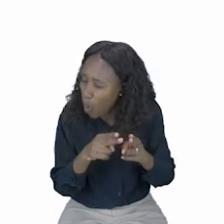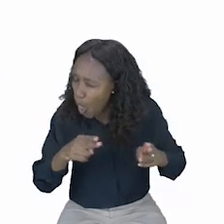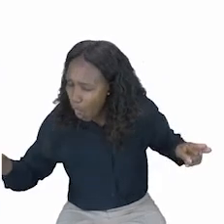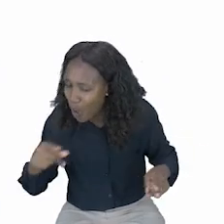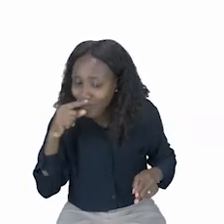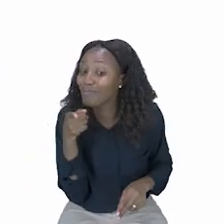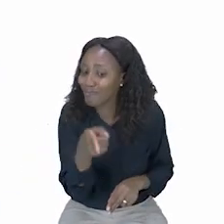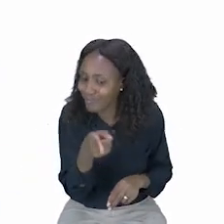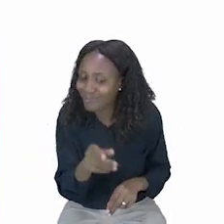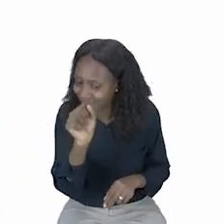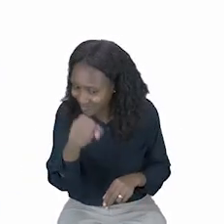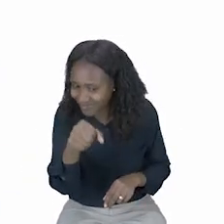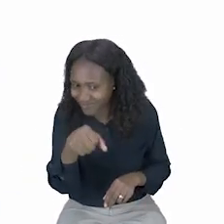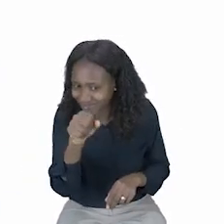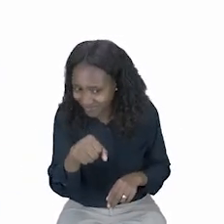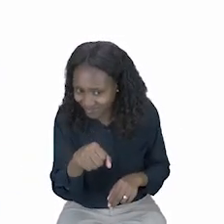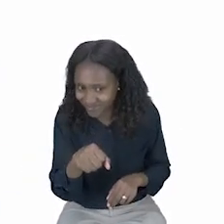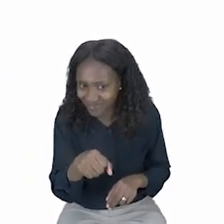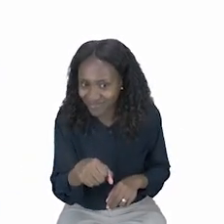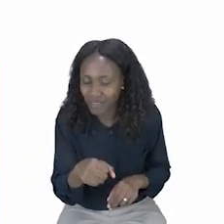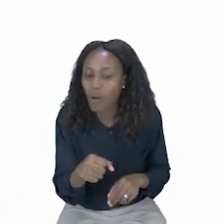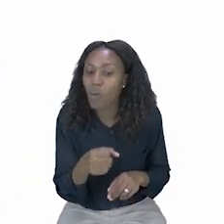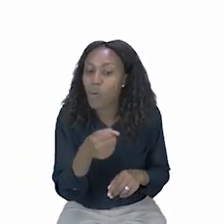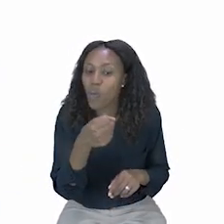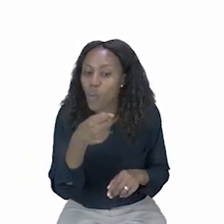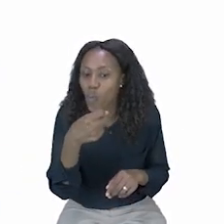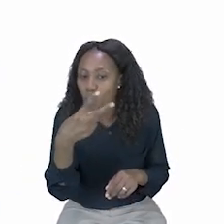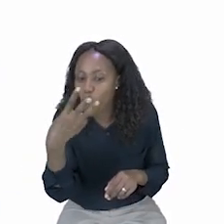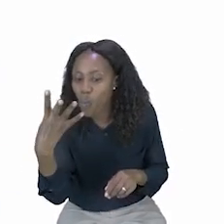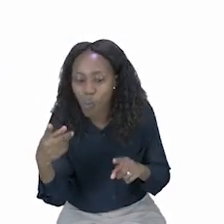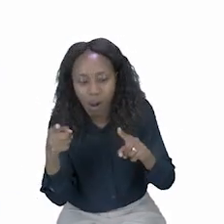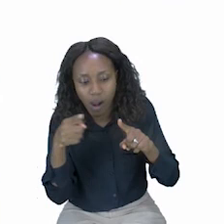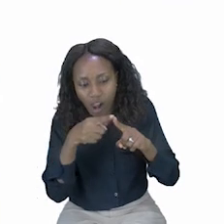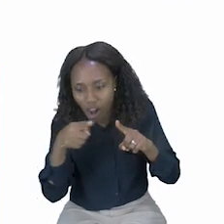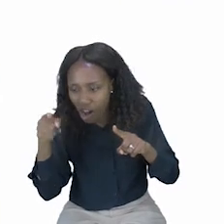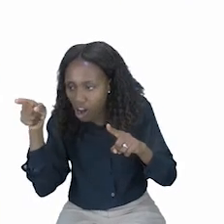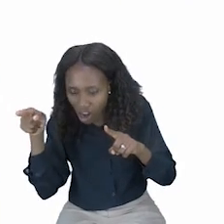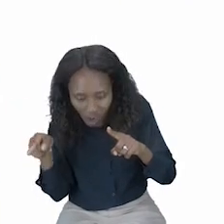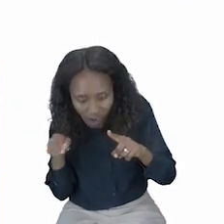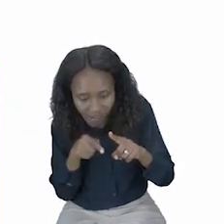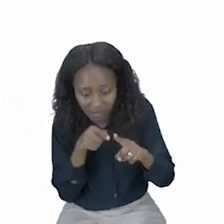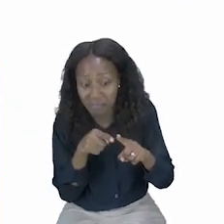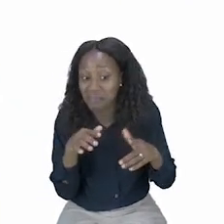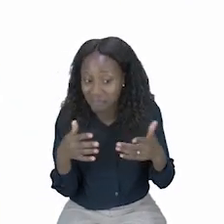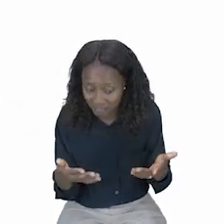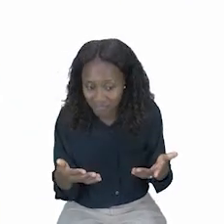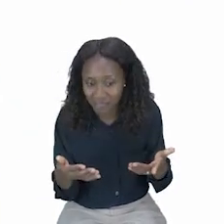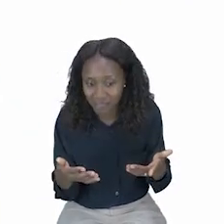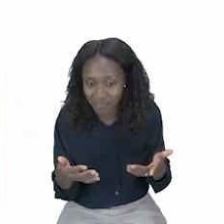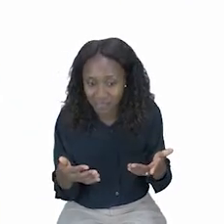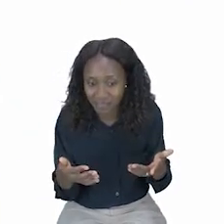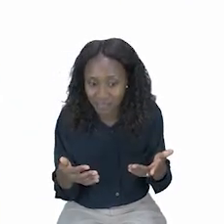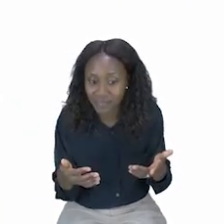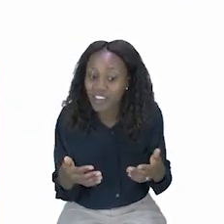Yes, that one. You are going to count the sides and the corners. Then when you are done with the